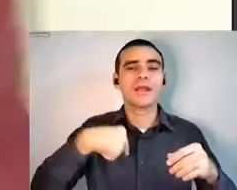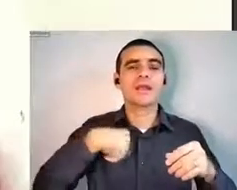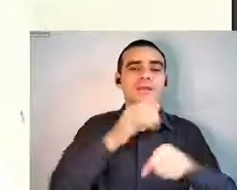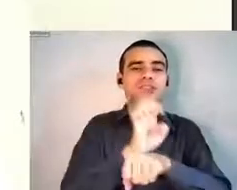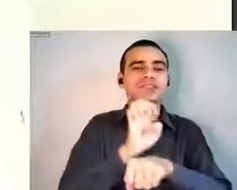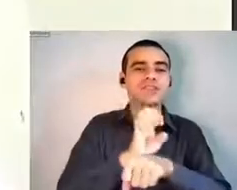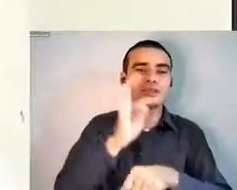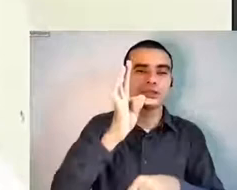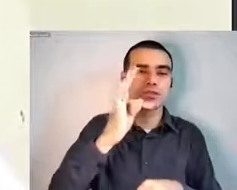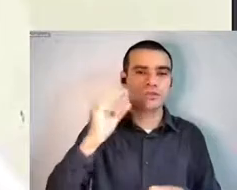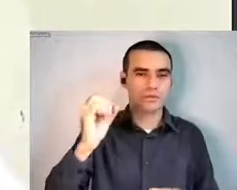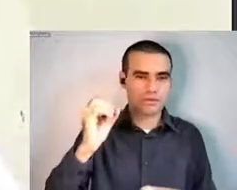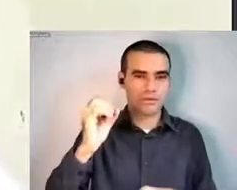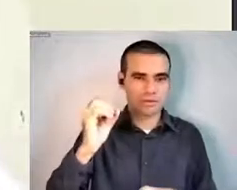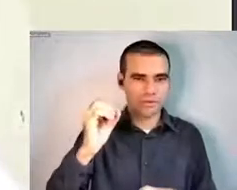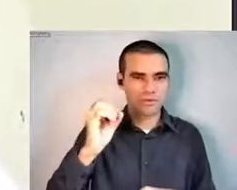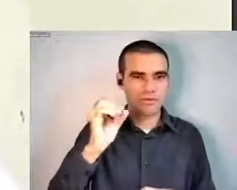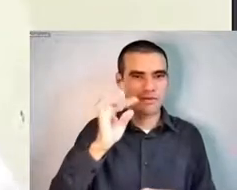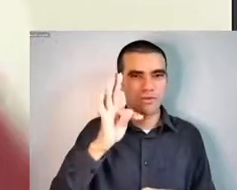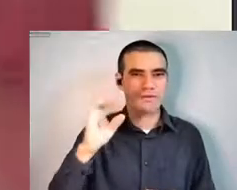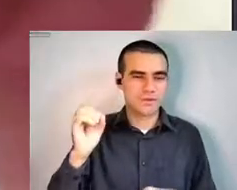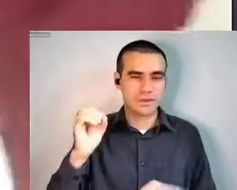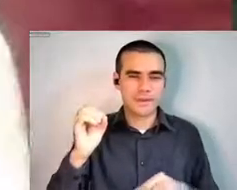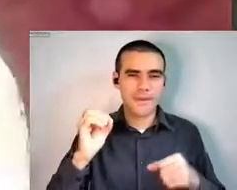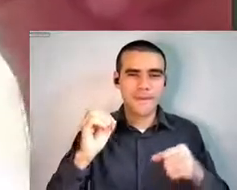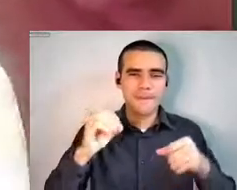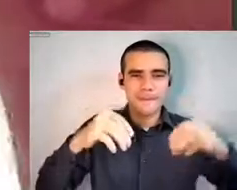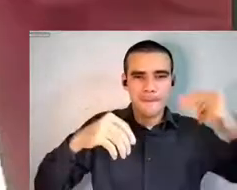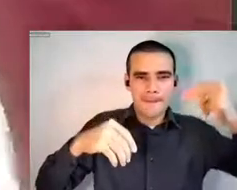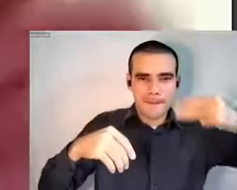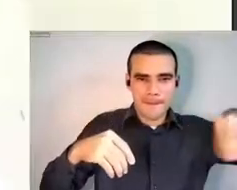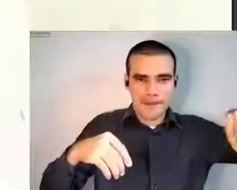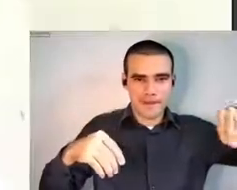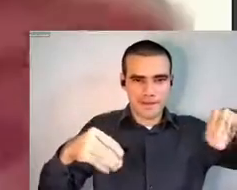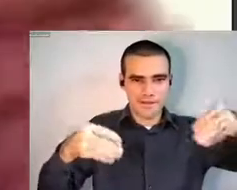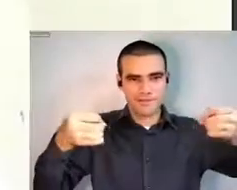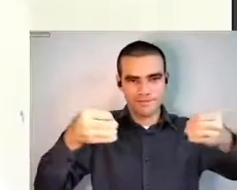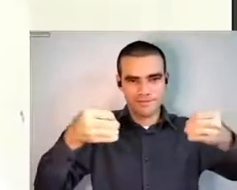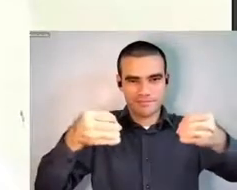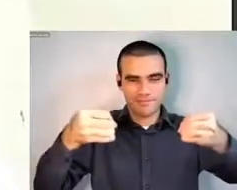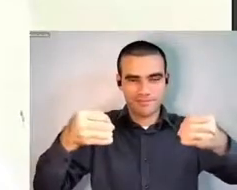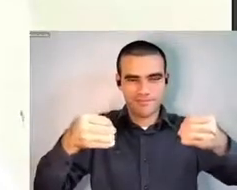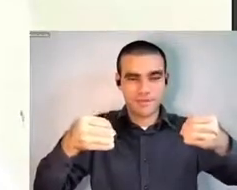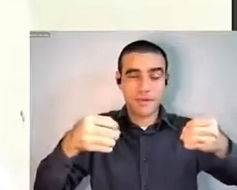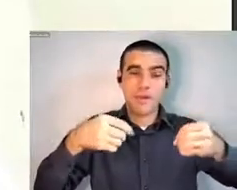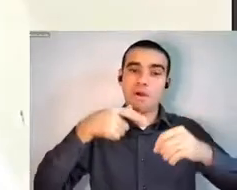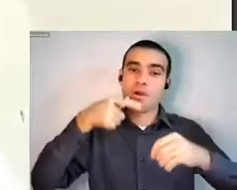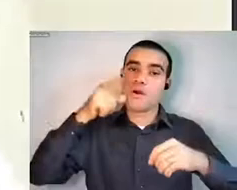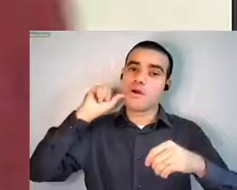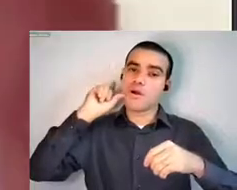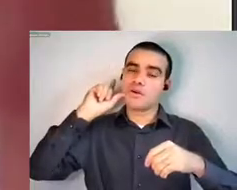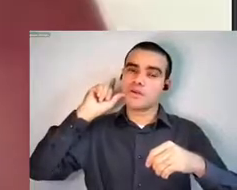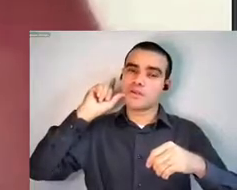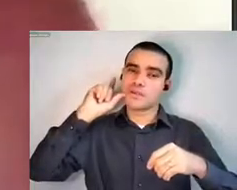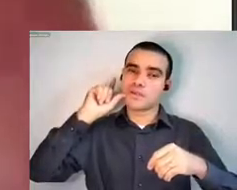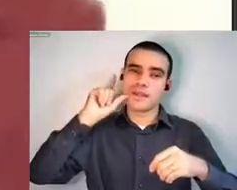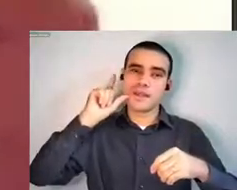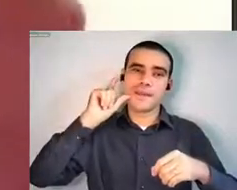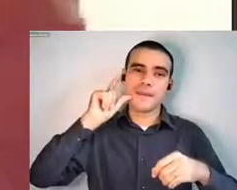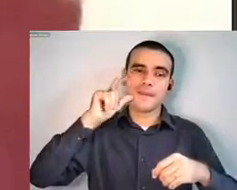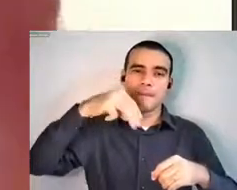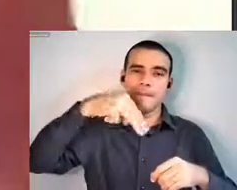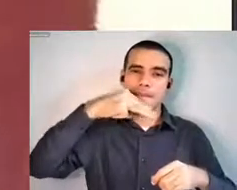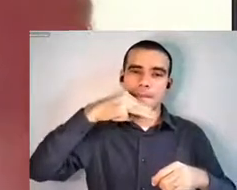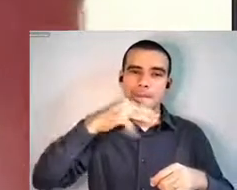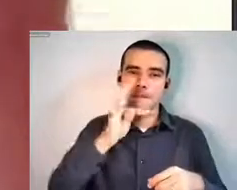I'm in Tocantins, the border between Tocantins and Maranhão. I came yesterday from northern Mato